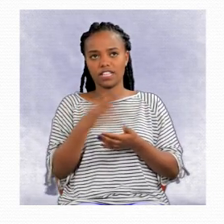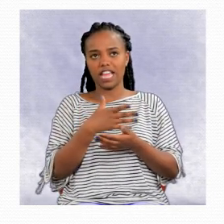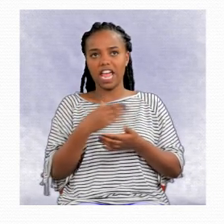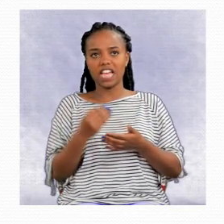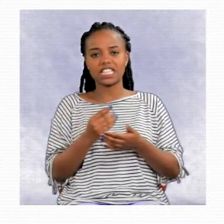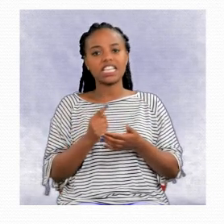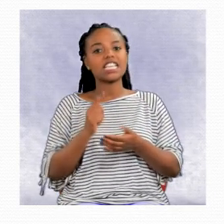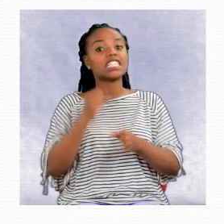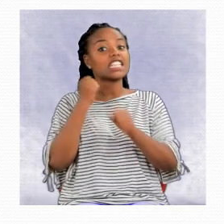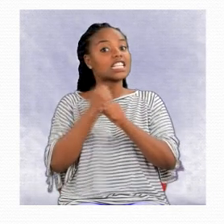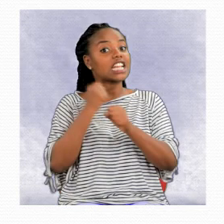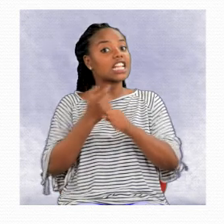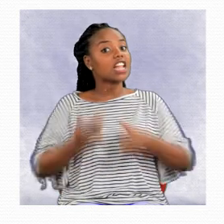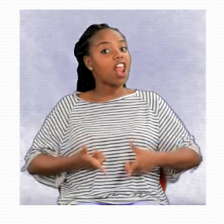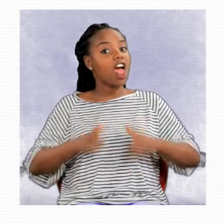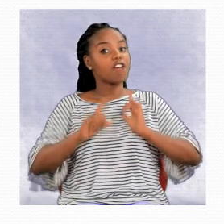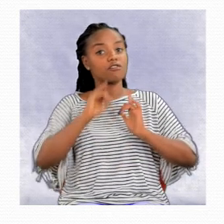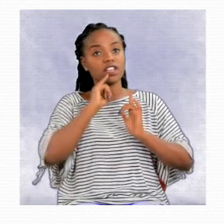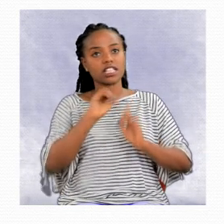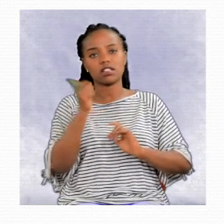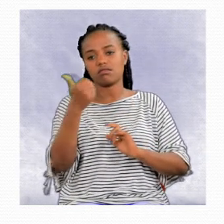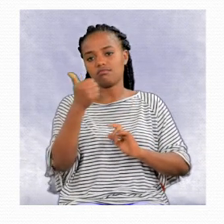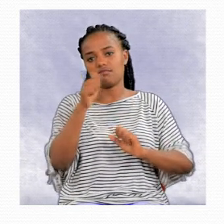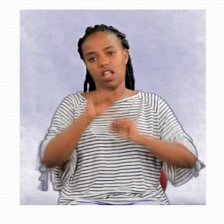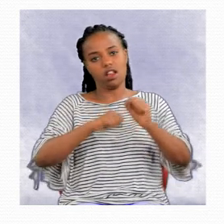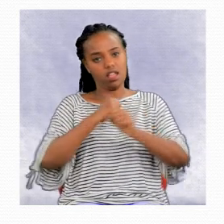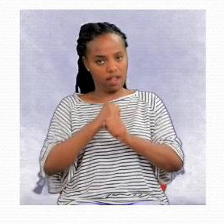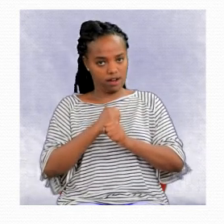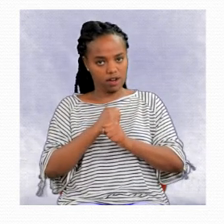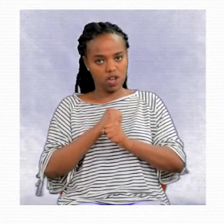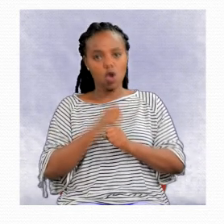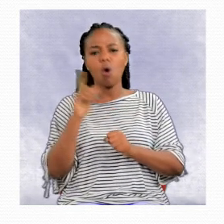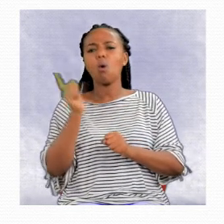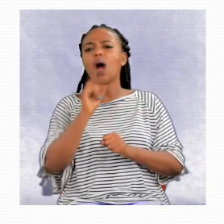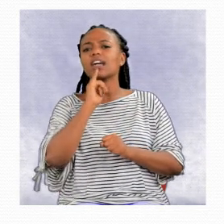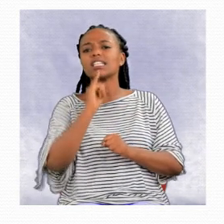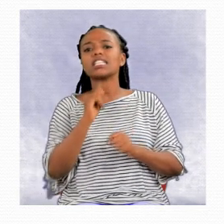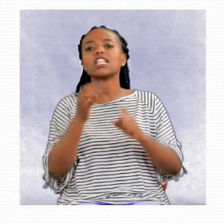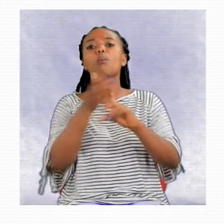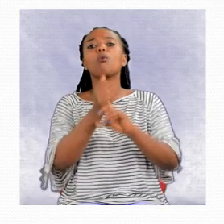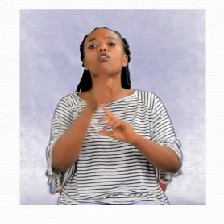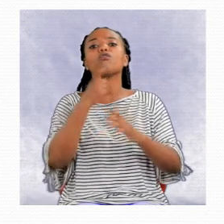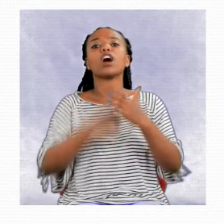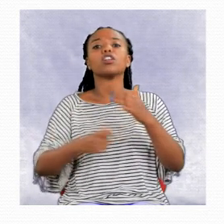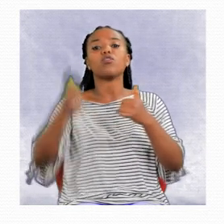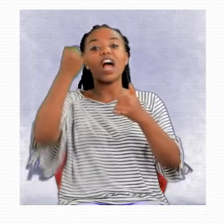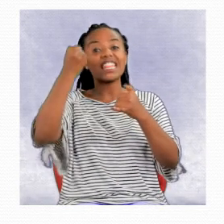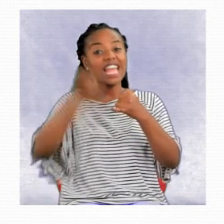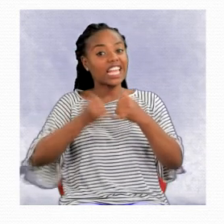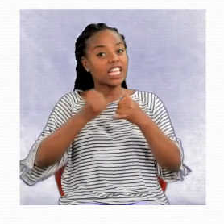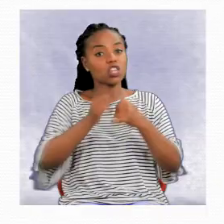the estimated life is 10 years. So what is the book value at the end of